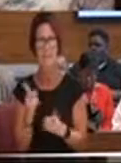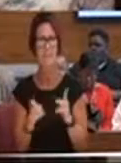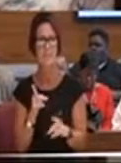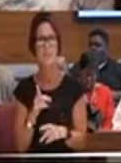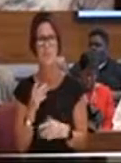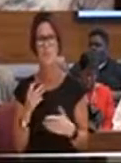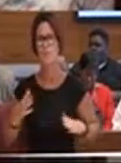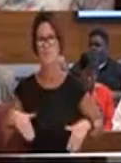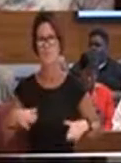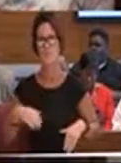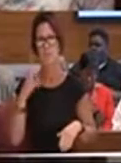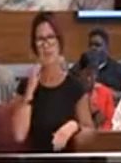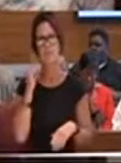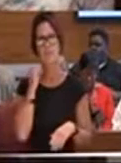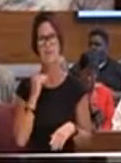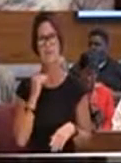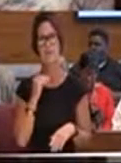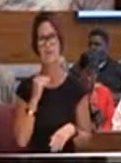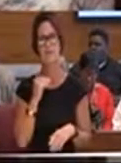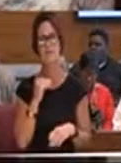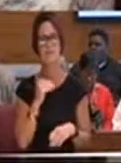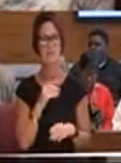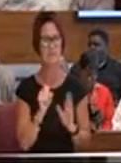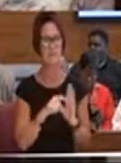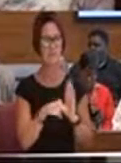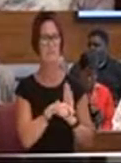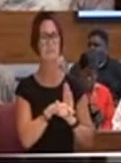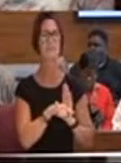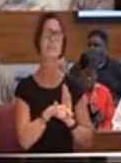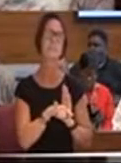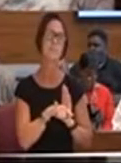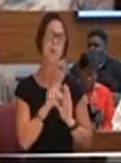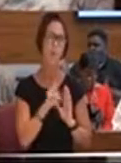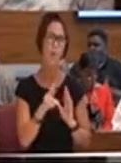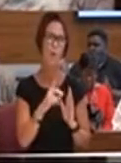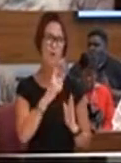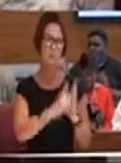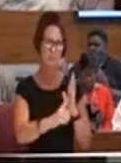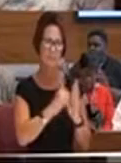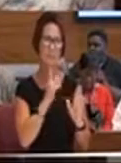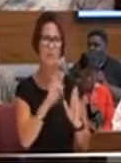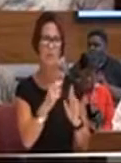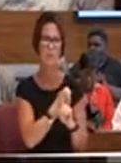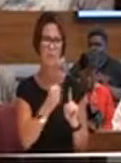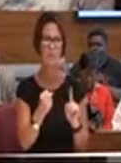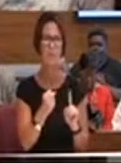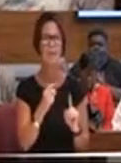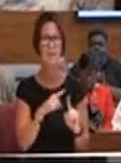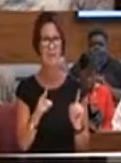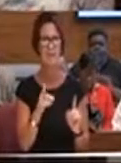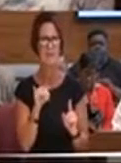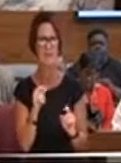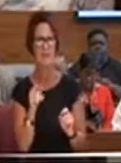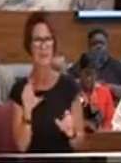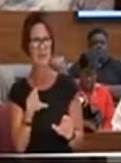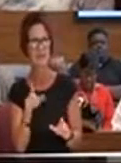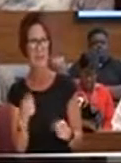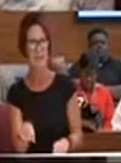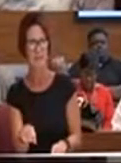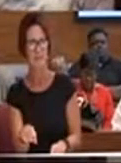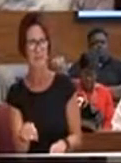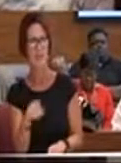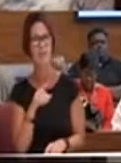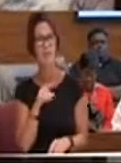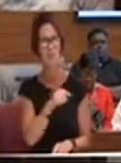real. I think you all know it's real, and it's wrong, and you have the ability to do something about it. You have